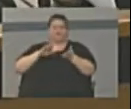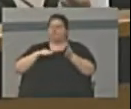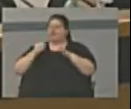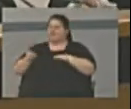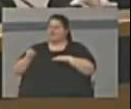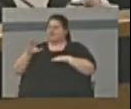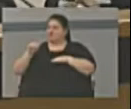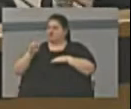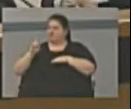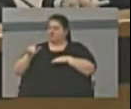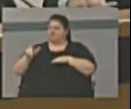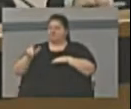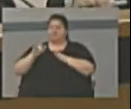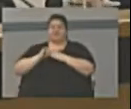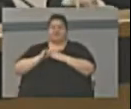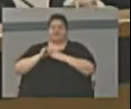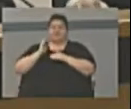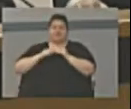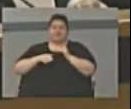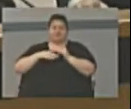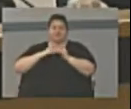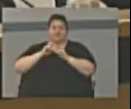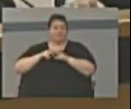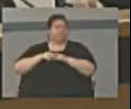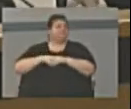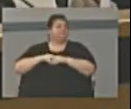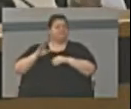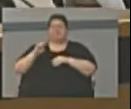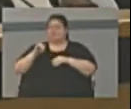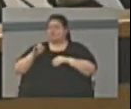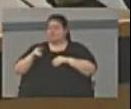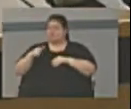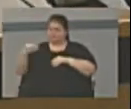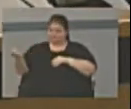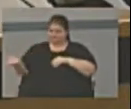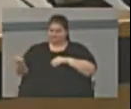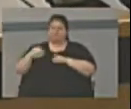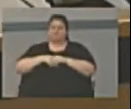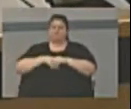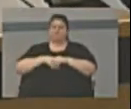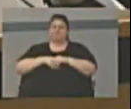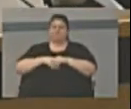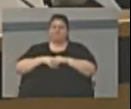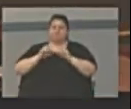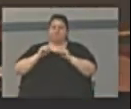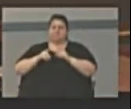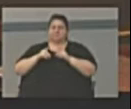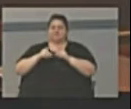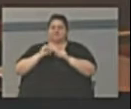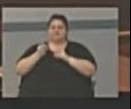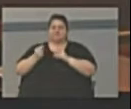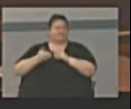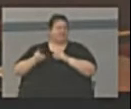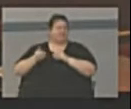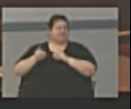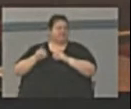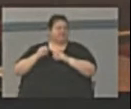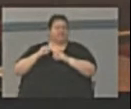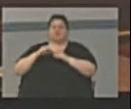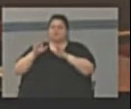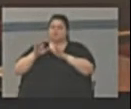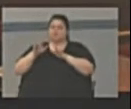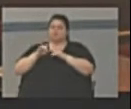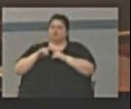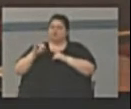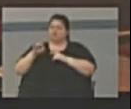That concludes my report. Mayor? Thank you, Mr. President. Several things. Let me give condolences to Jeffrey Alexander with